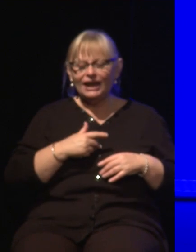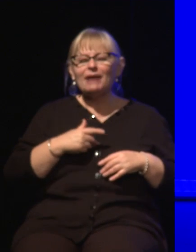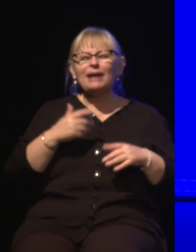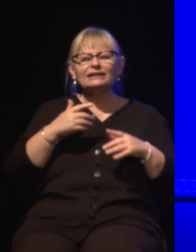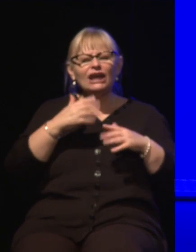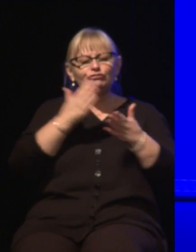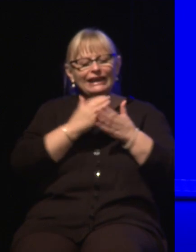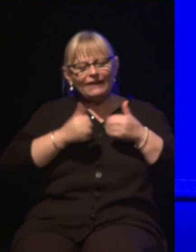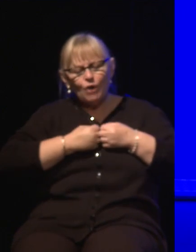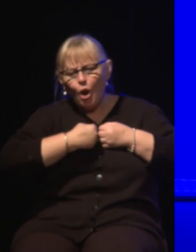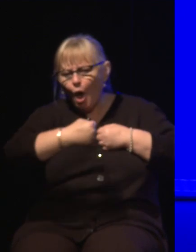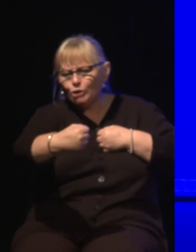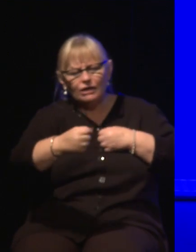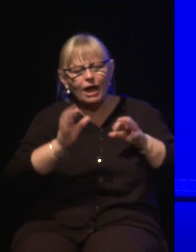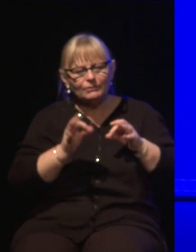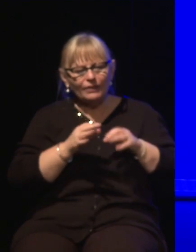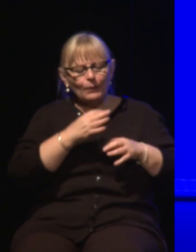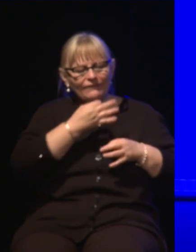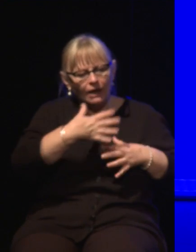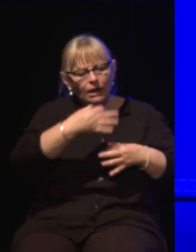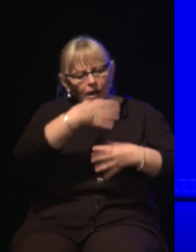It doesn't last as long. Now,